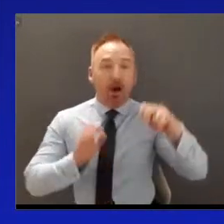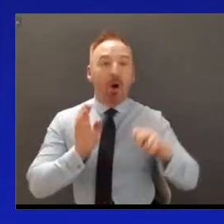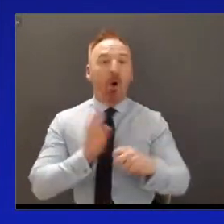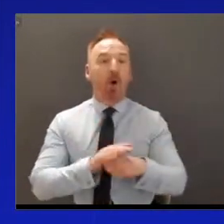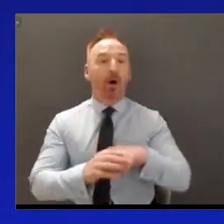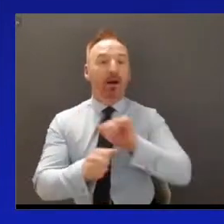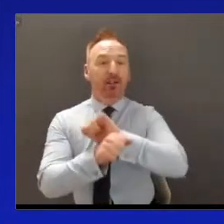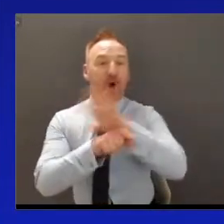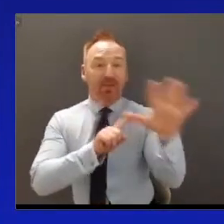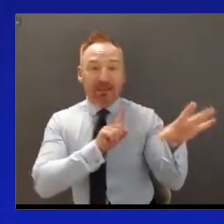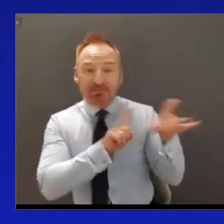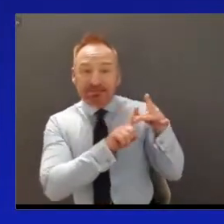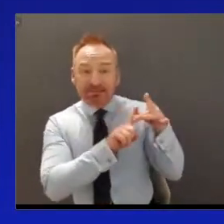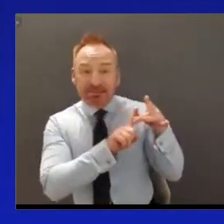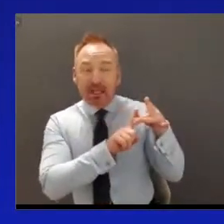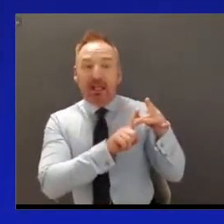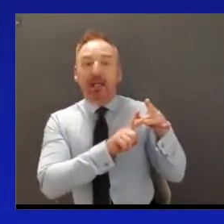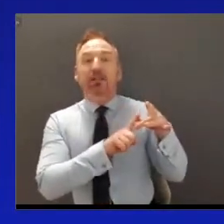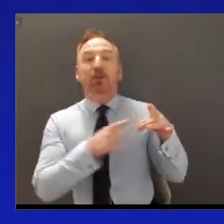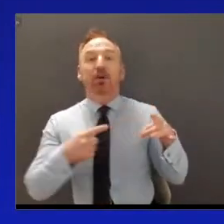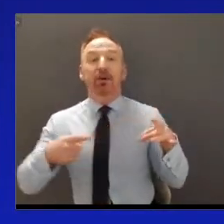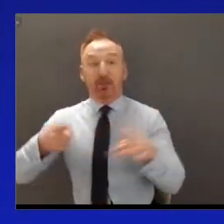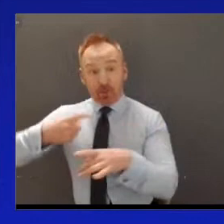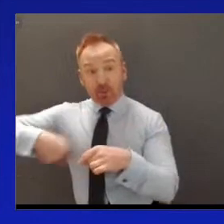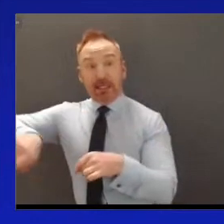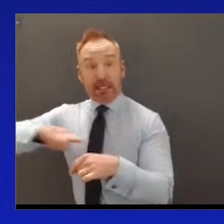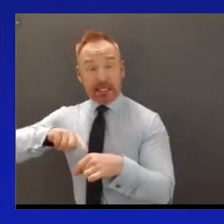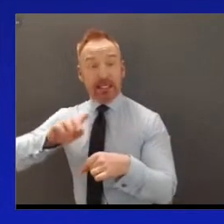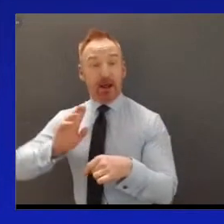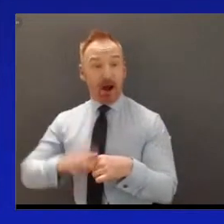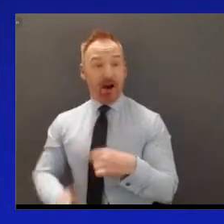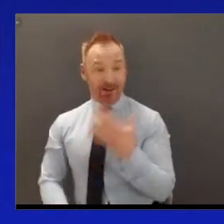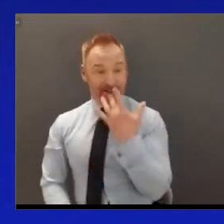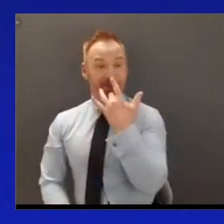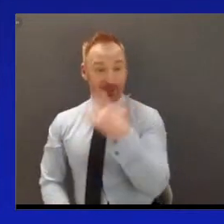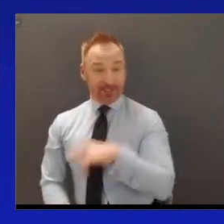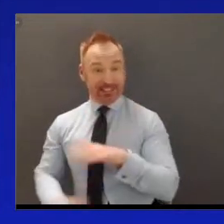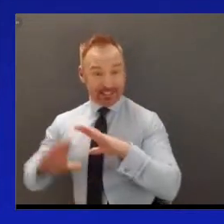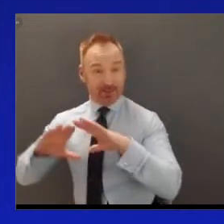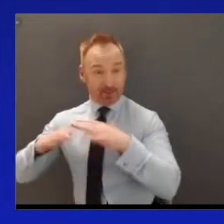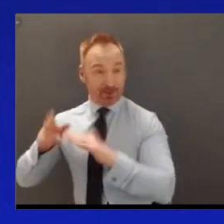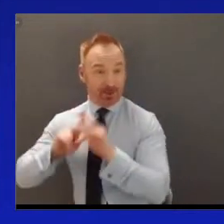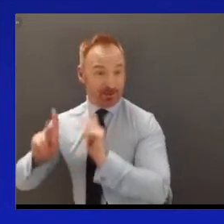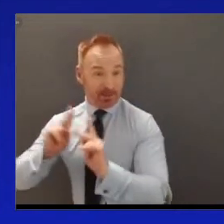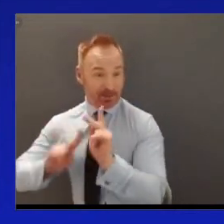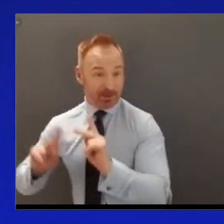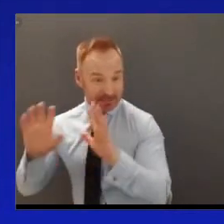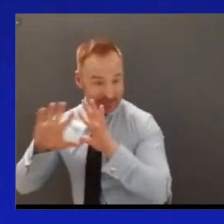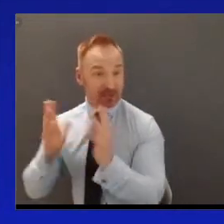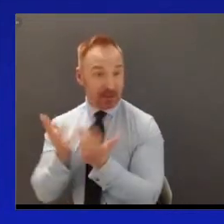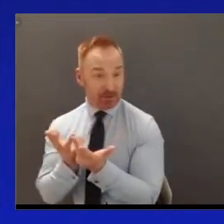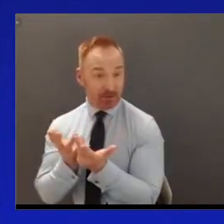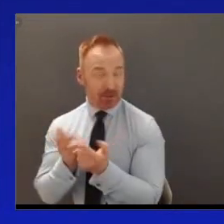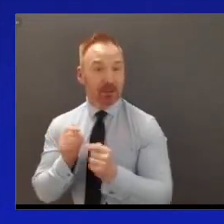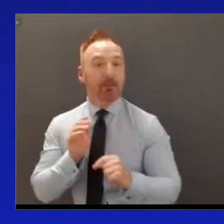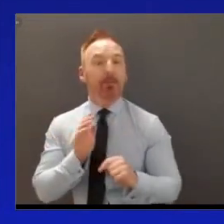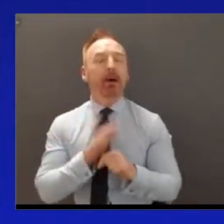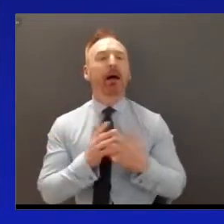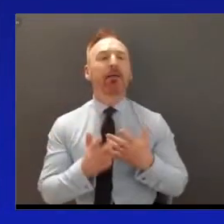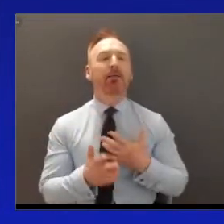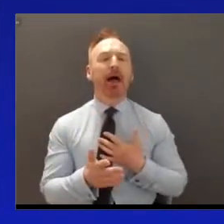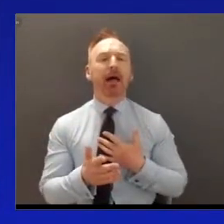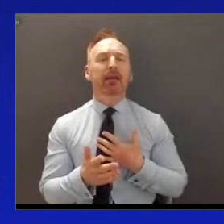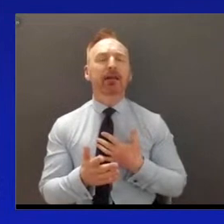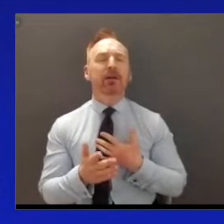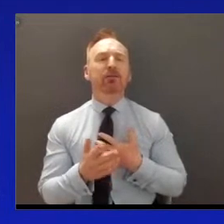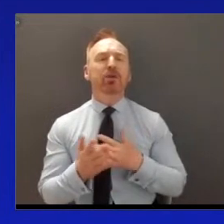back to work. We're a more fortunate population overall, so we can bring our numbers down. But contact tracing, I think, is